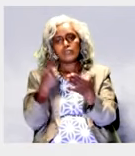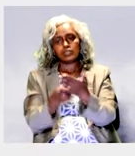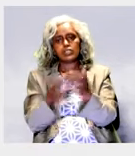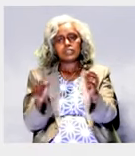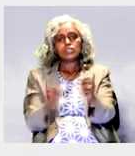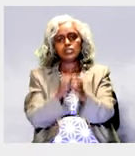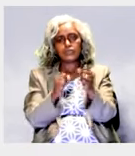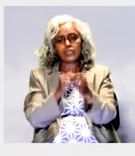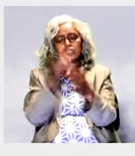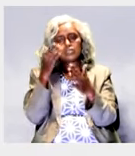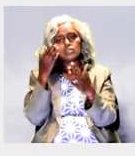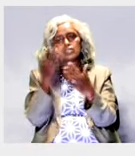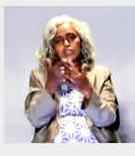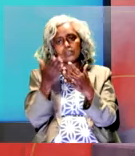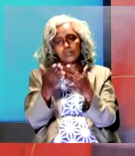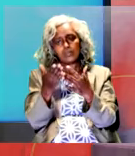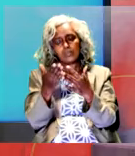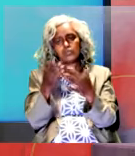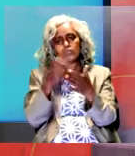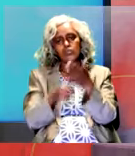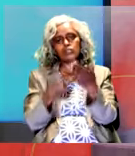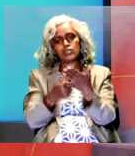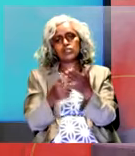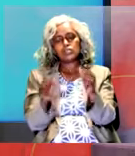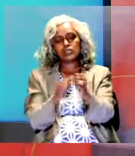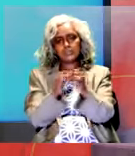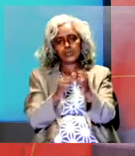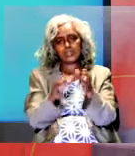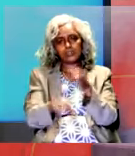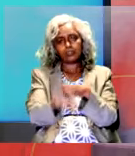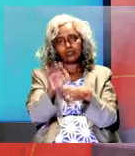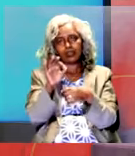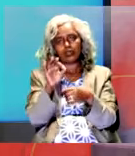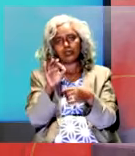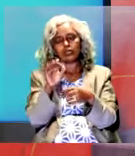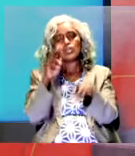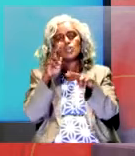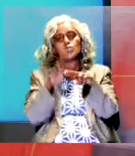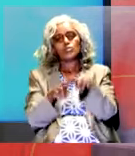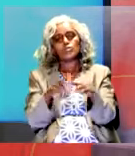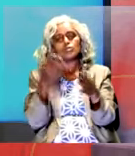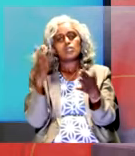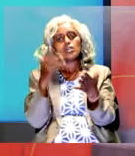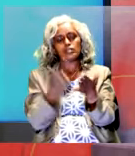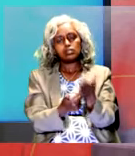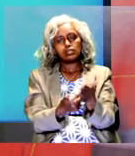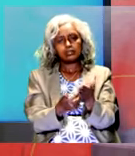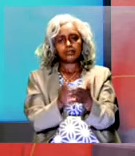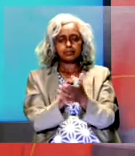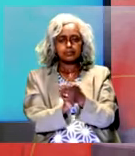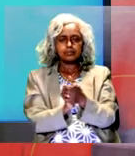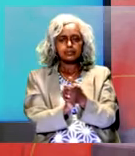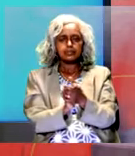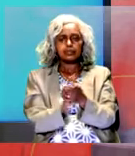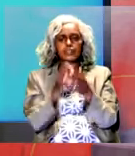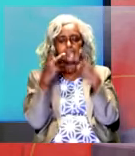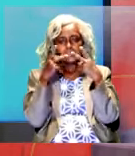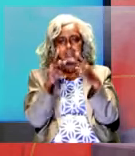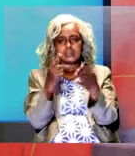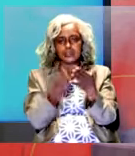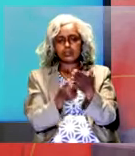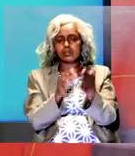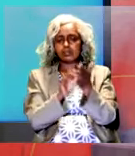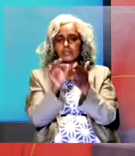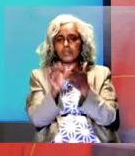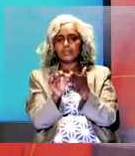sequence, or the interval in this sequence found, let me put like this. When you see these